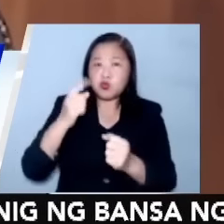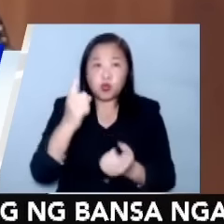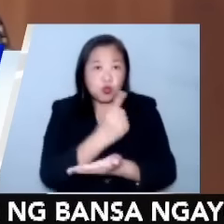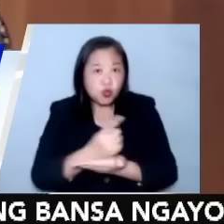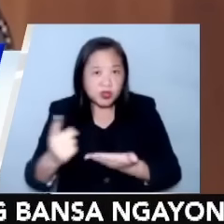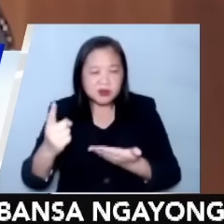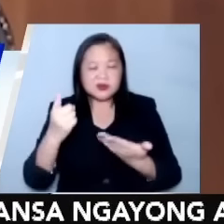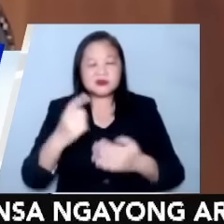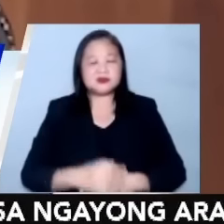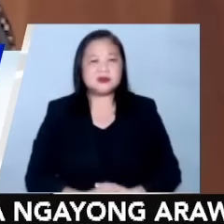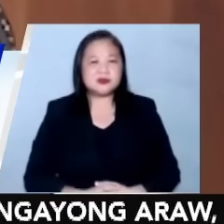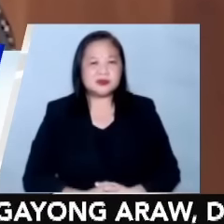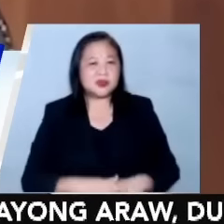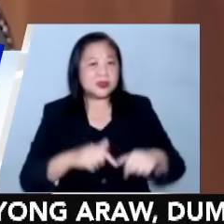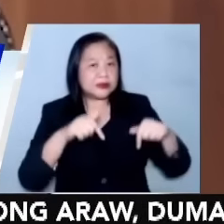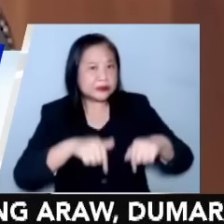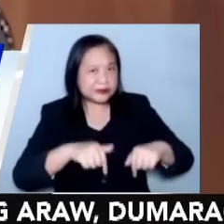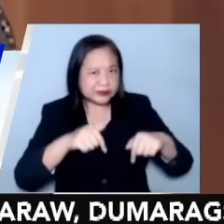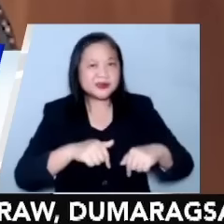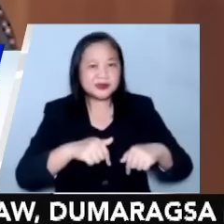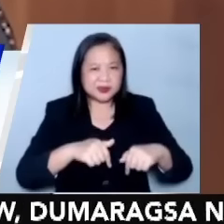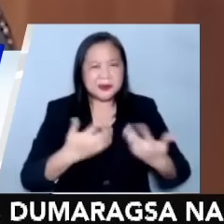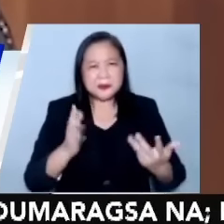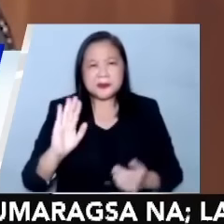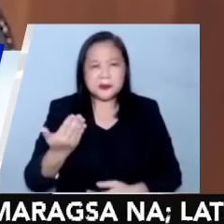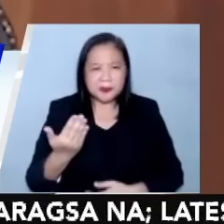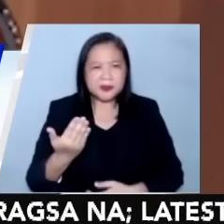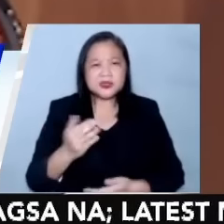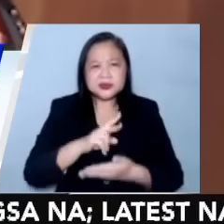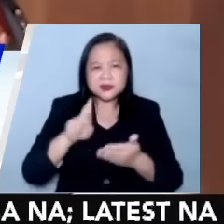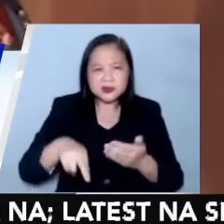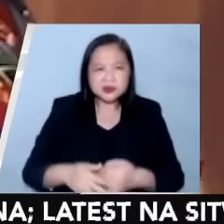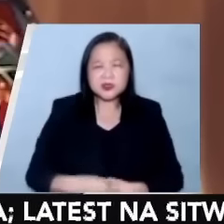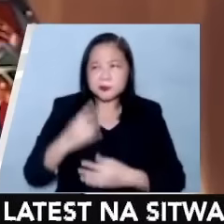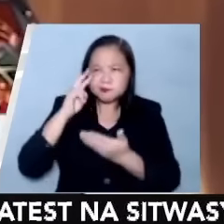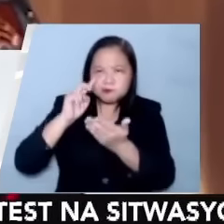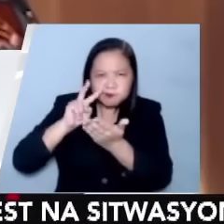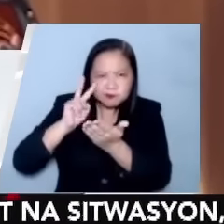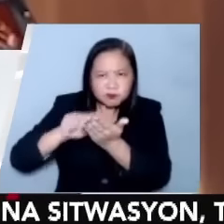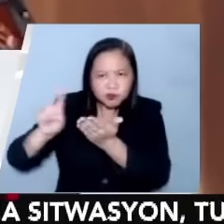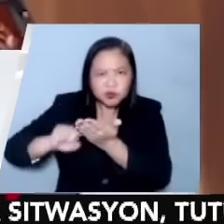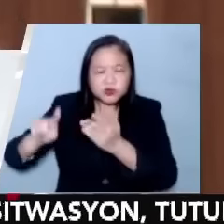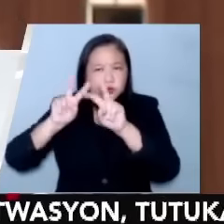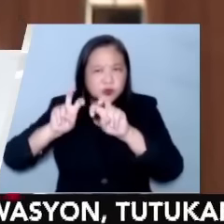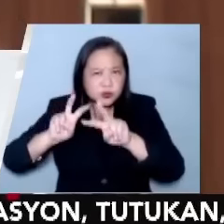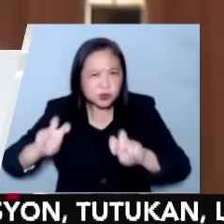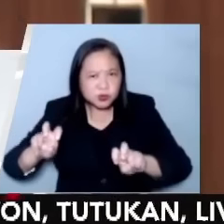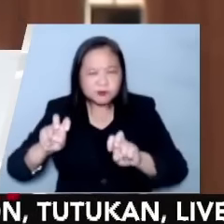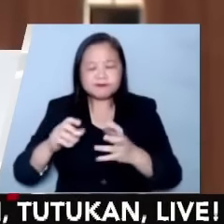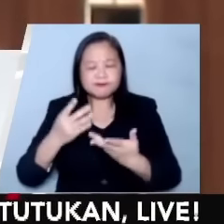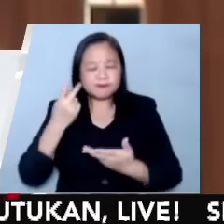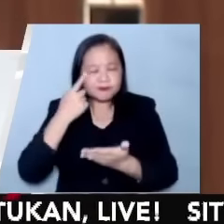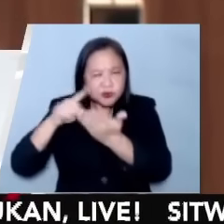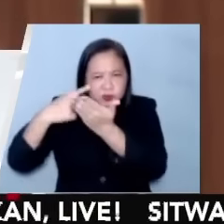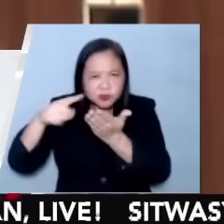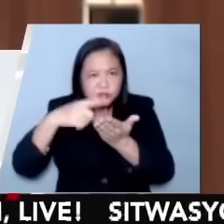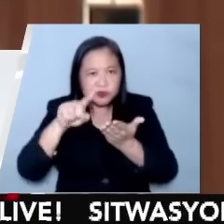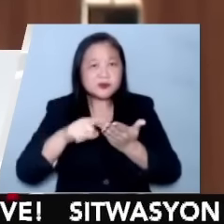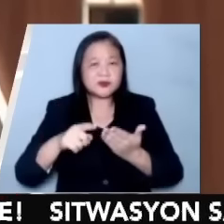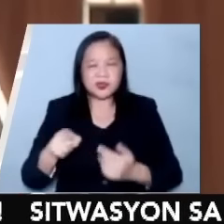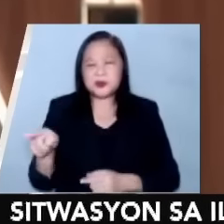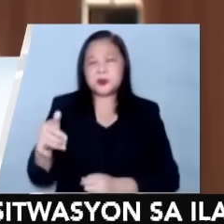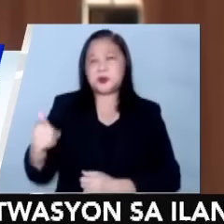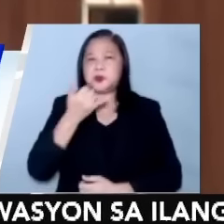a result of a month-long surveillance and research operation. May mga initial violations na ngayon pa